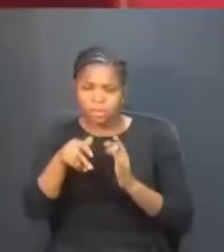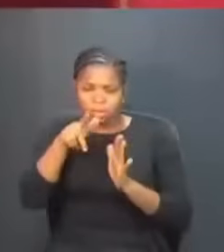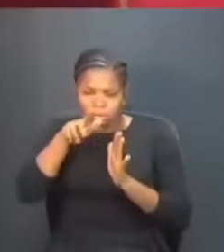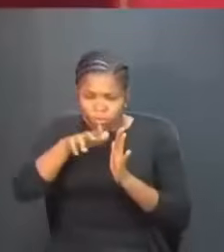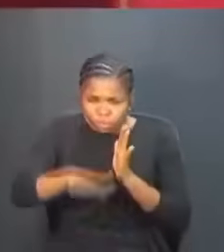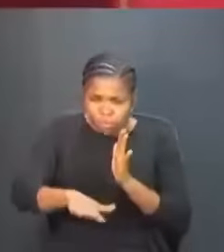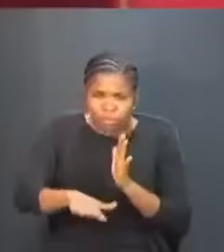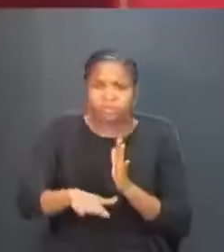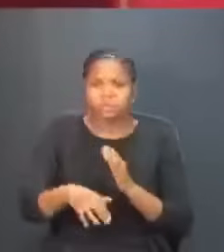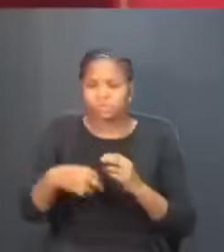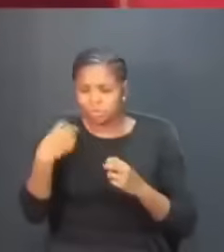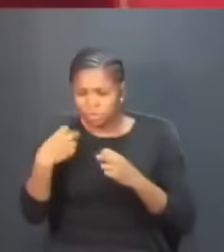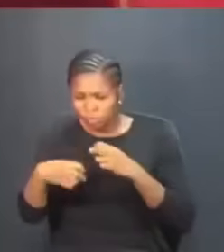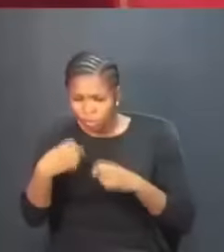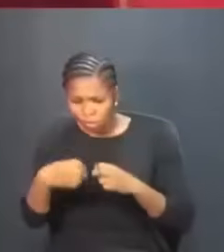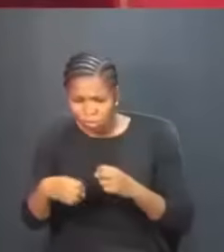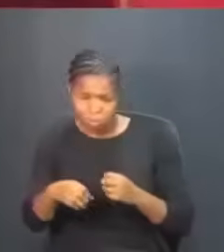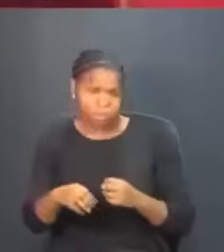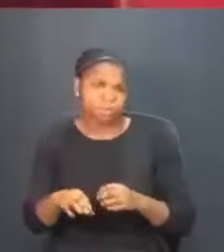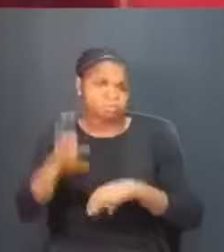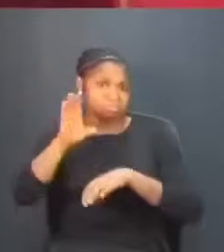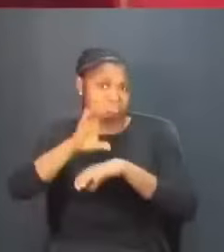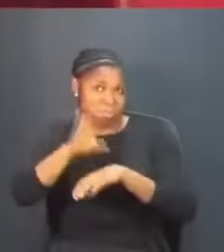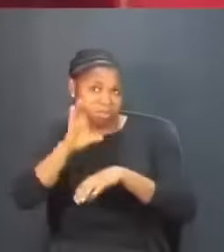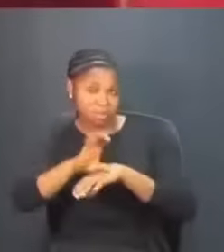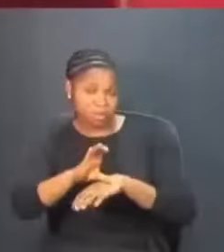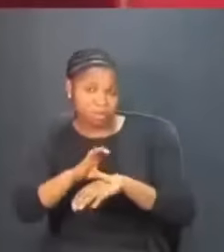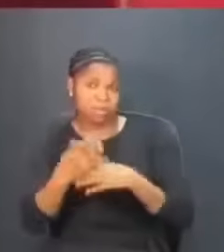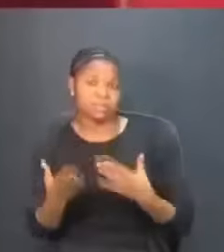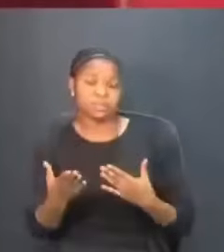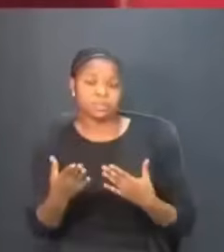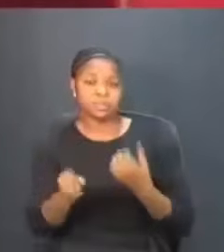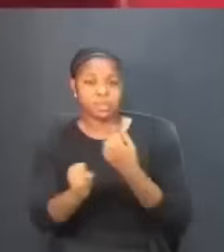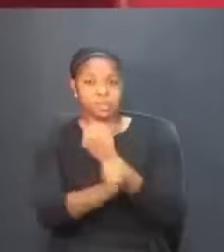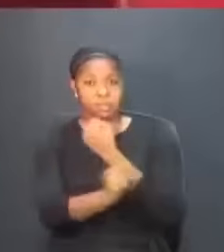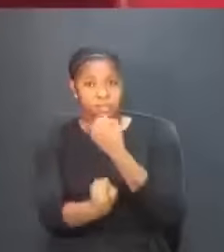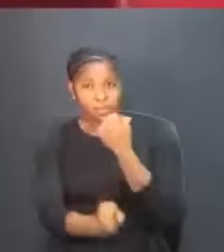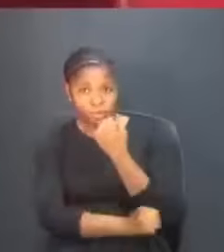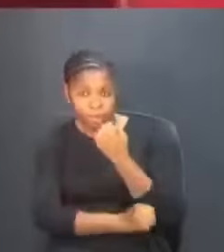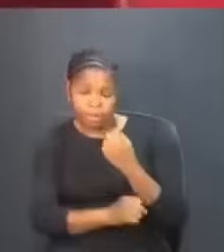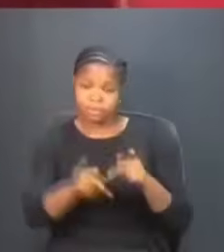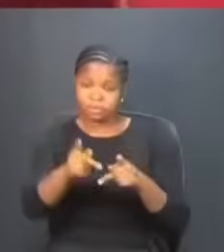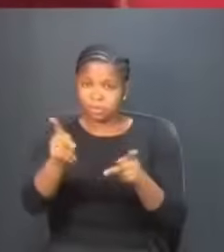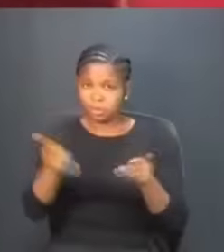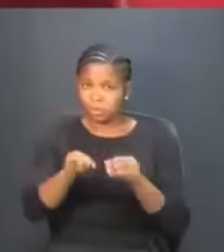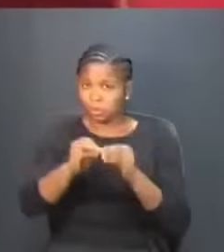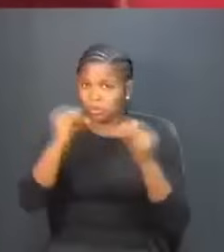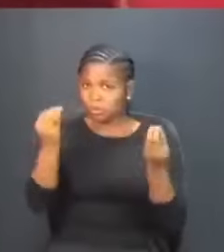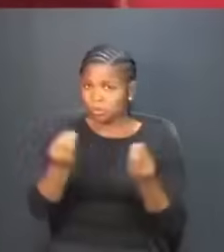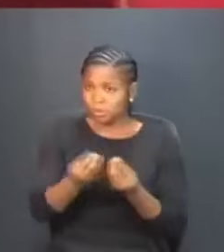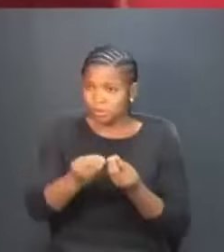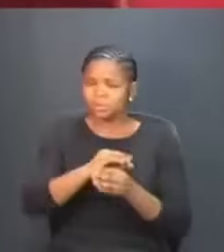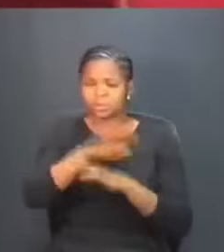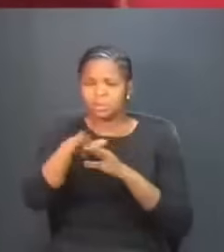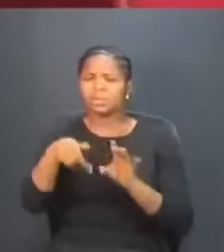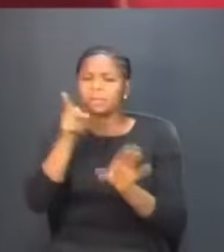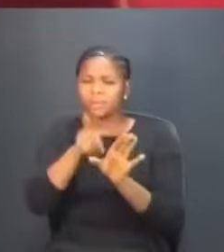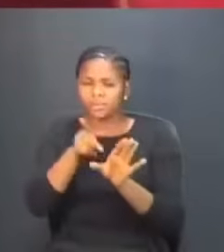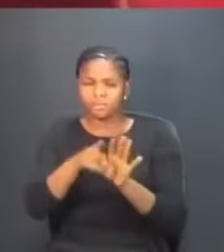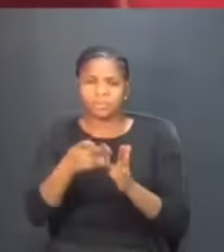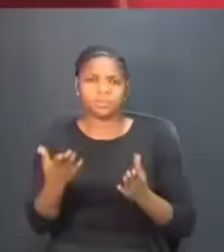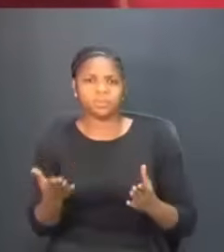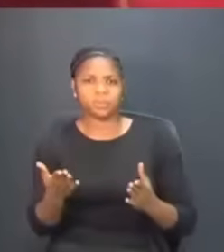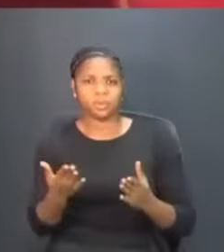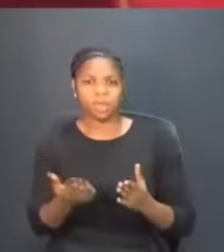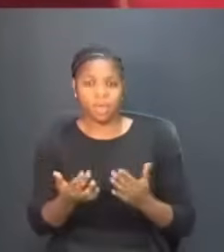participating, state agencies are participating, members of parliament here are also participating. As you speak, Honorable,